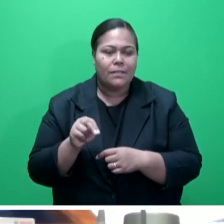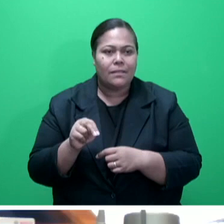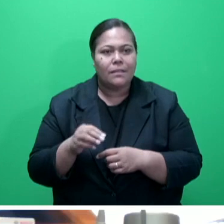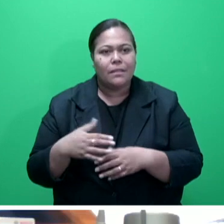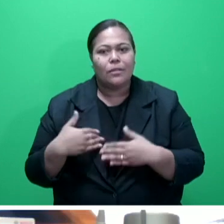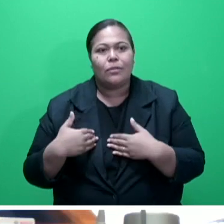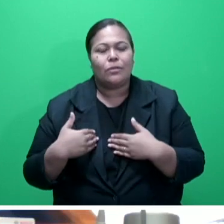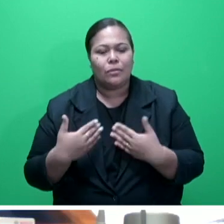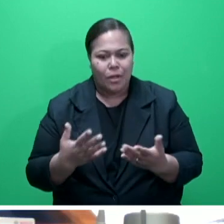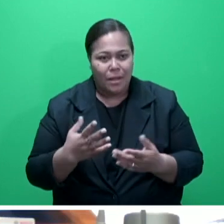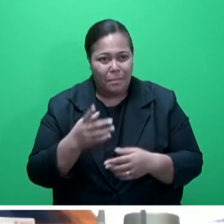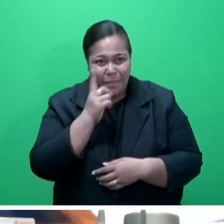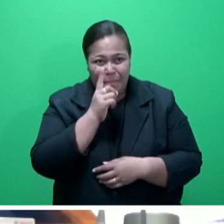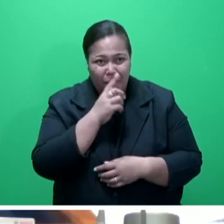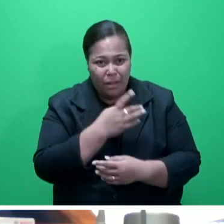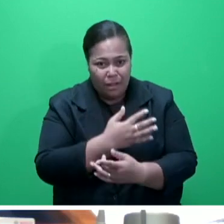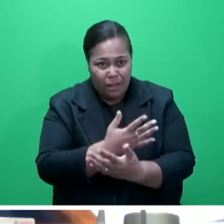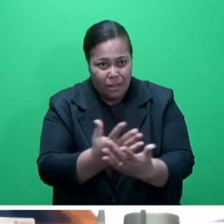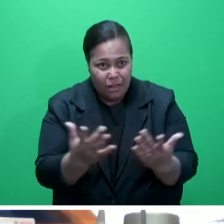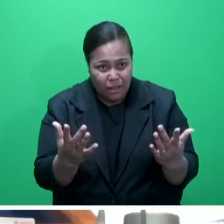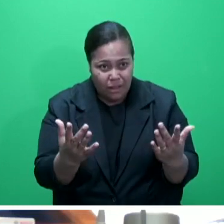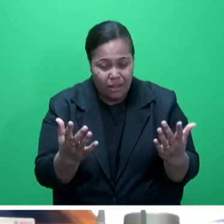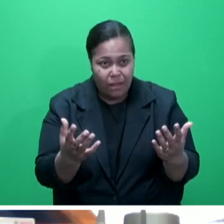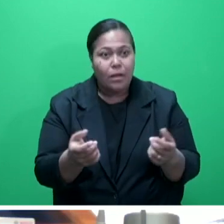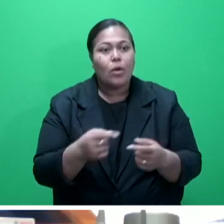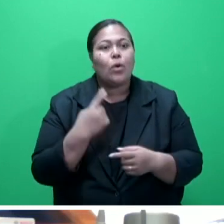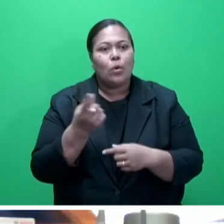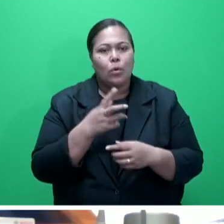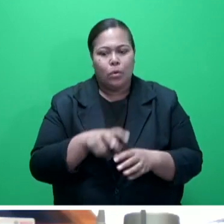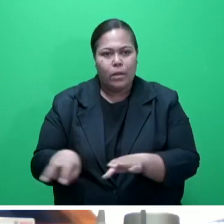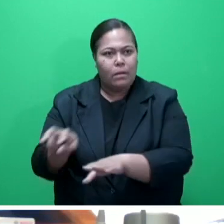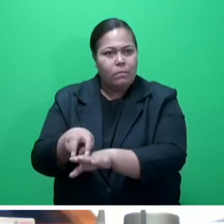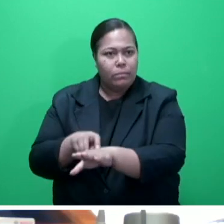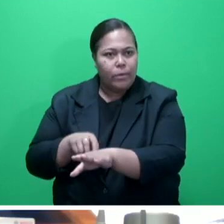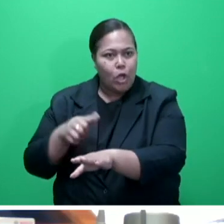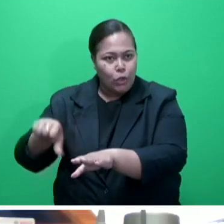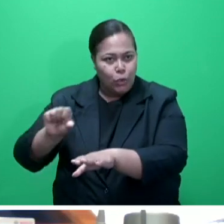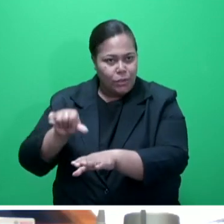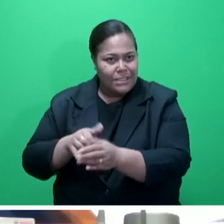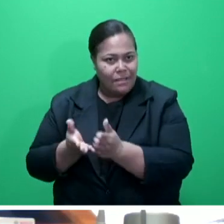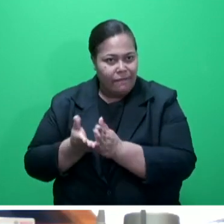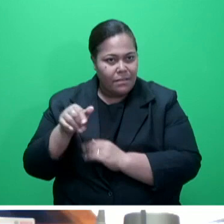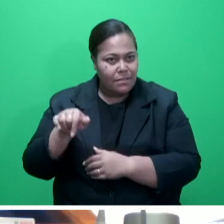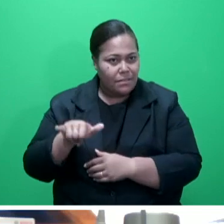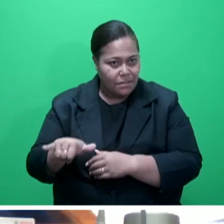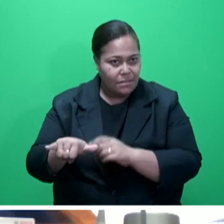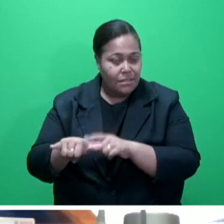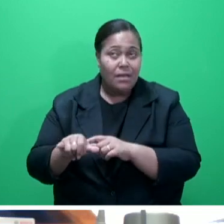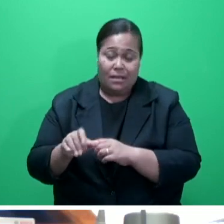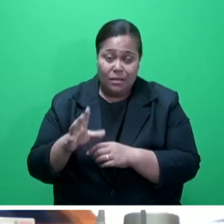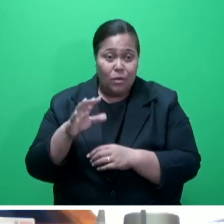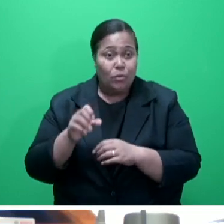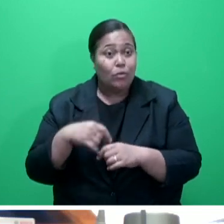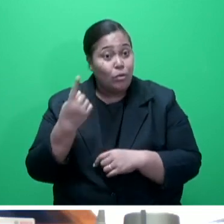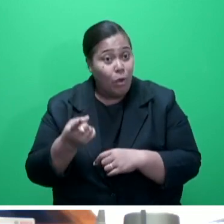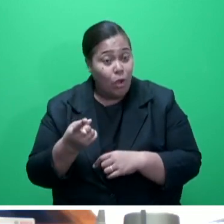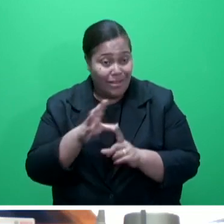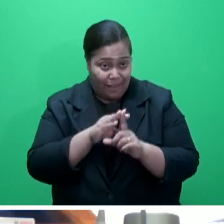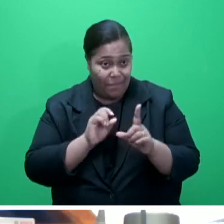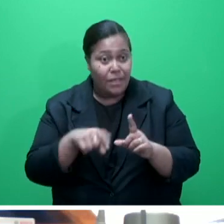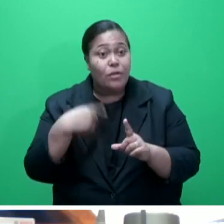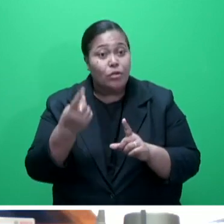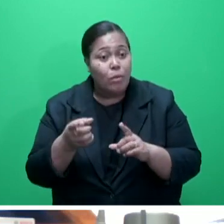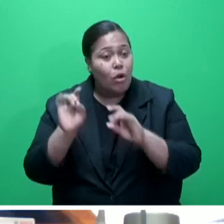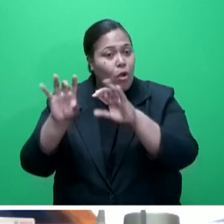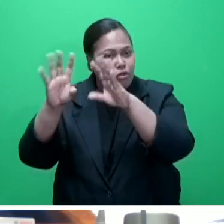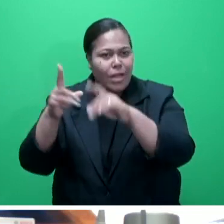of the public with whom we'll open the travel bubble up with. So if tomorrow the Australian government says, okay, Fiji, you are now part of the travel